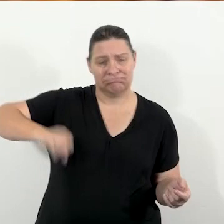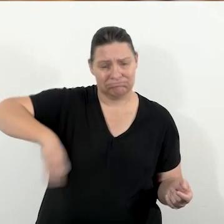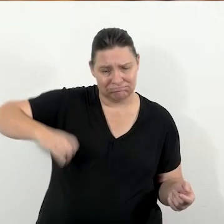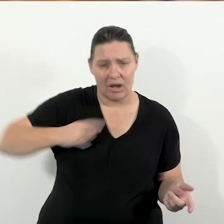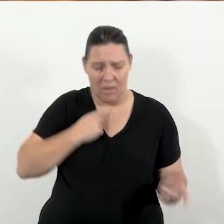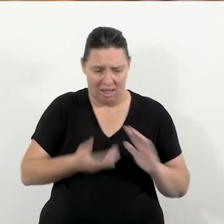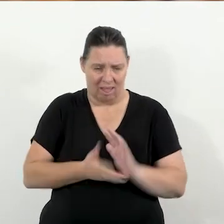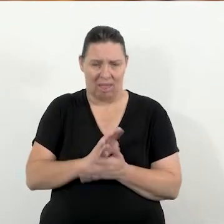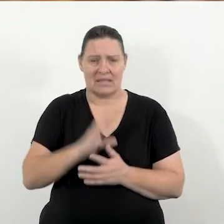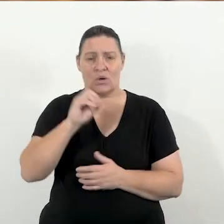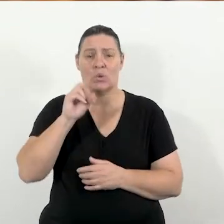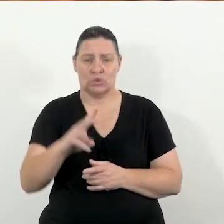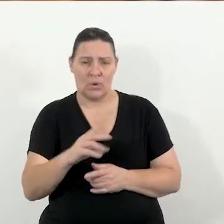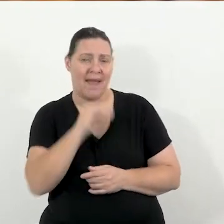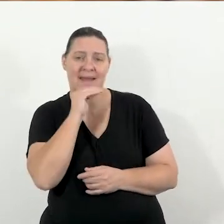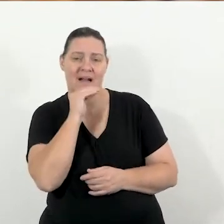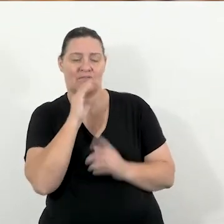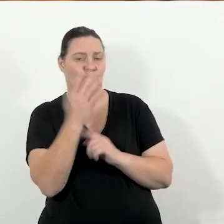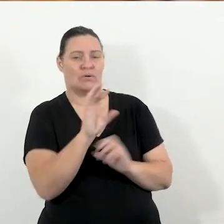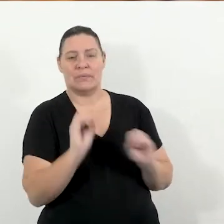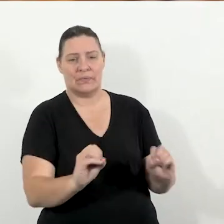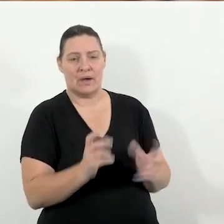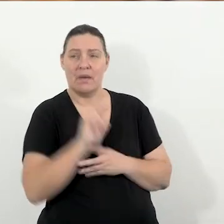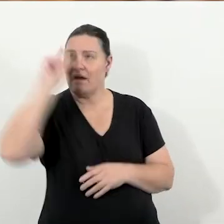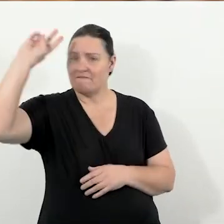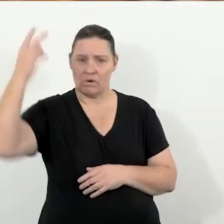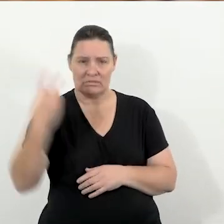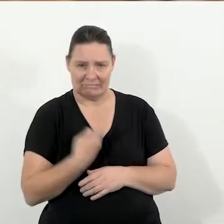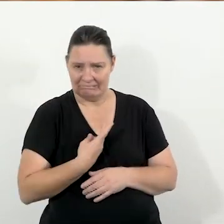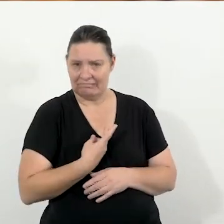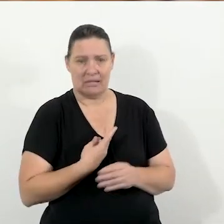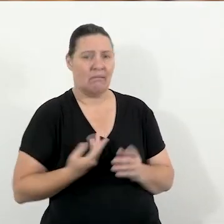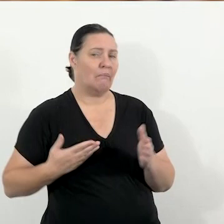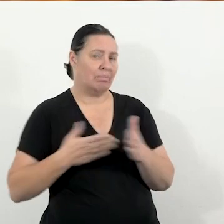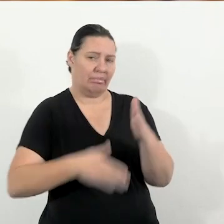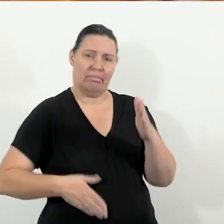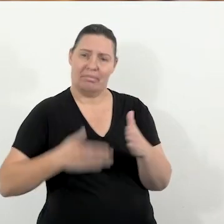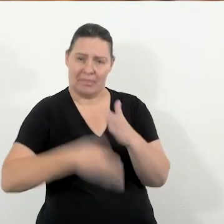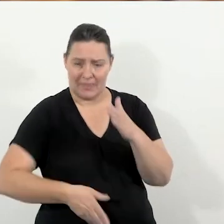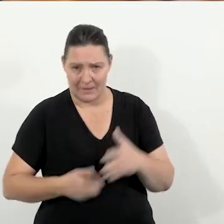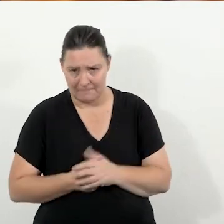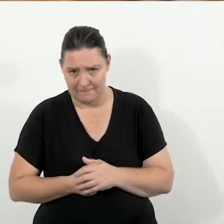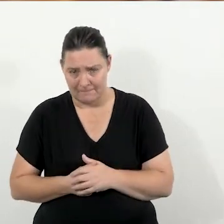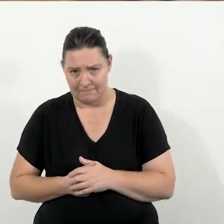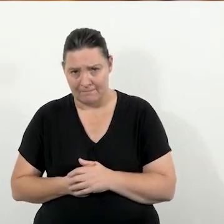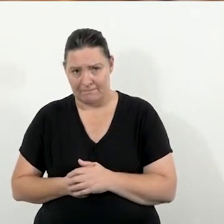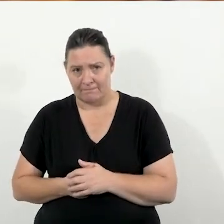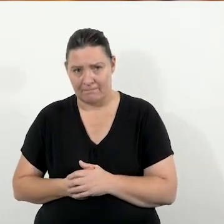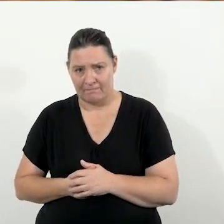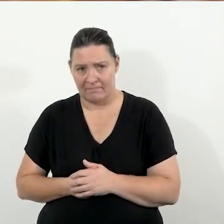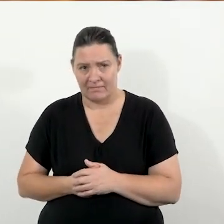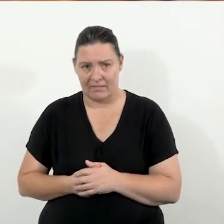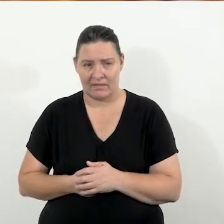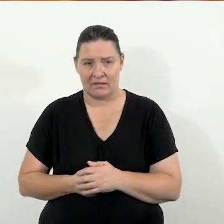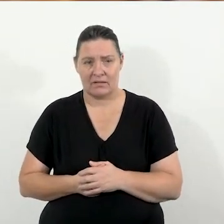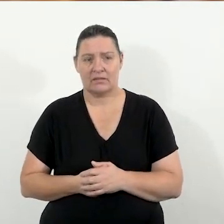the availability of carbon dioxide in the trees, that means that we are also affecting the process of photosynthesis. Okay? Then we